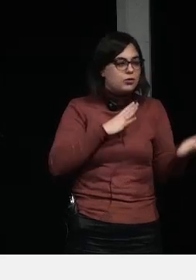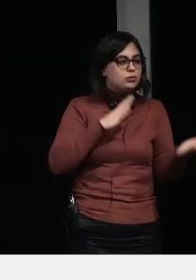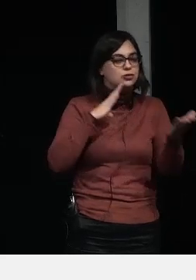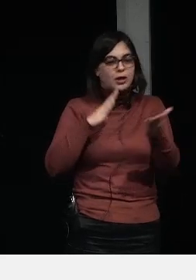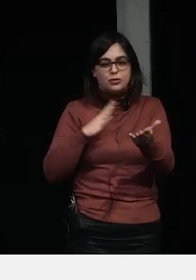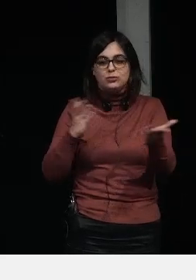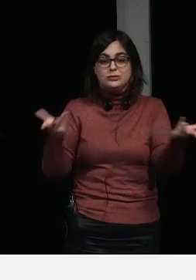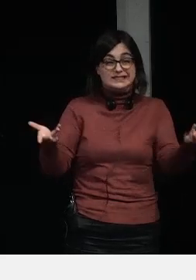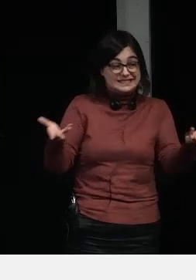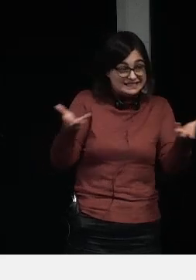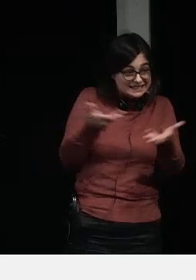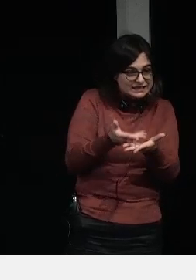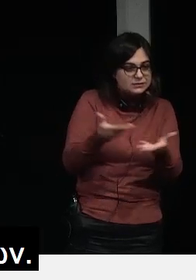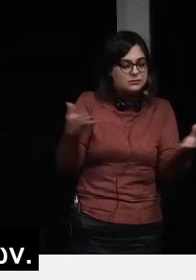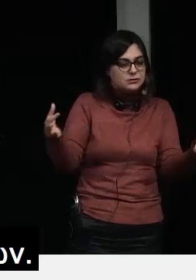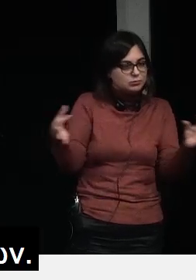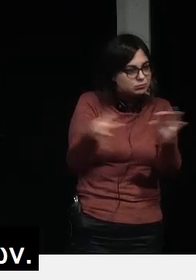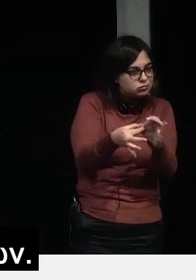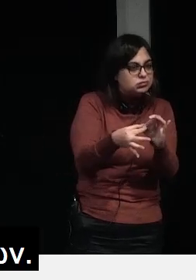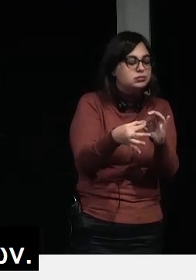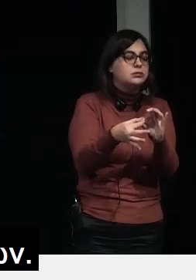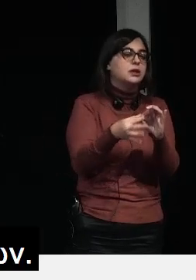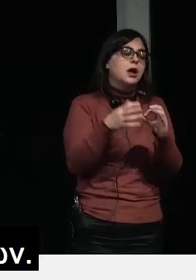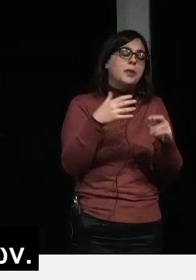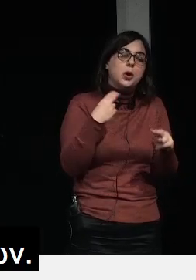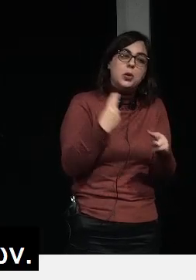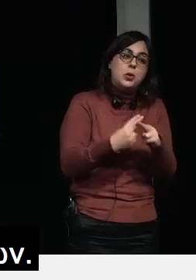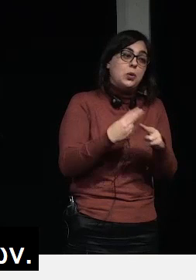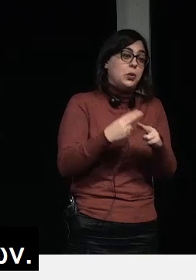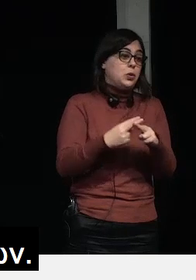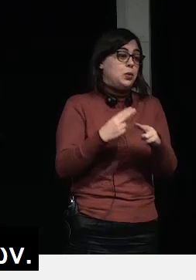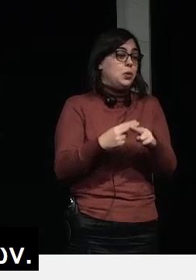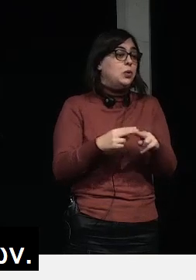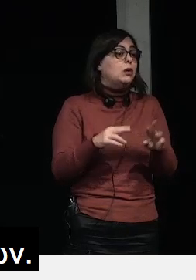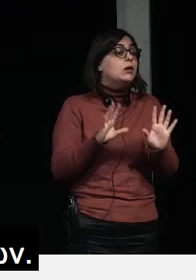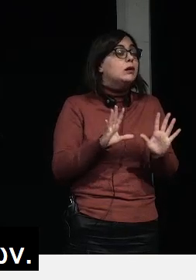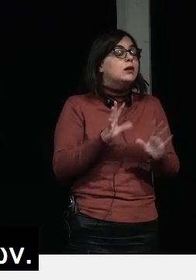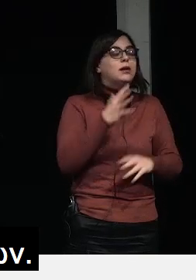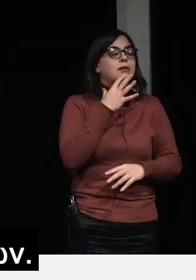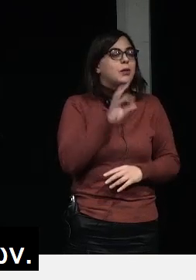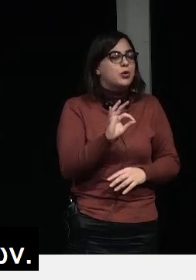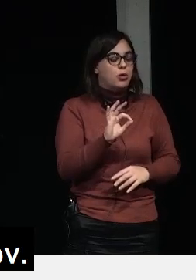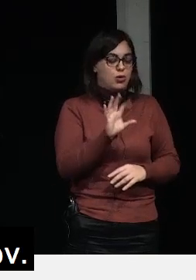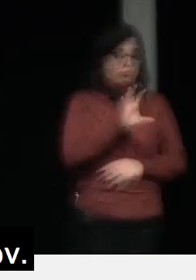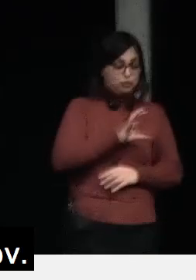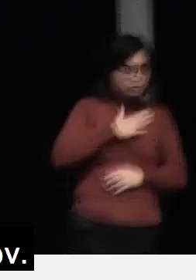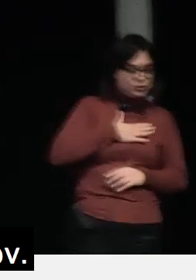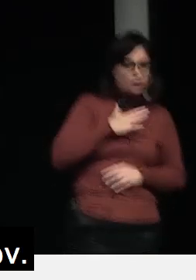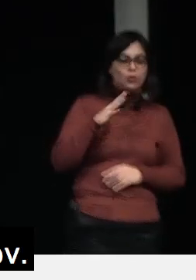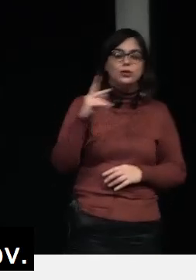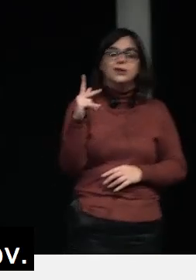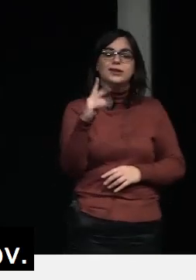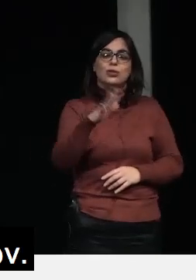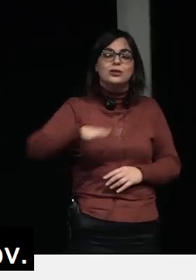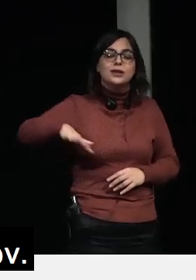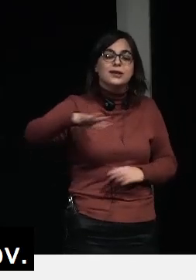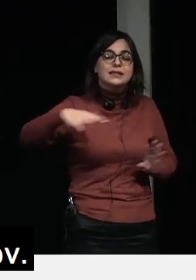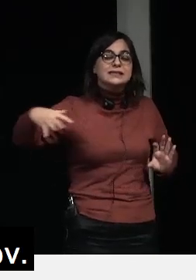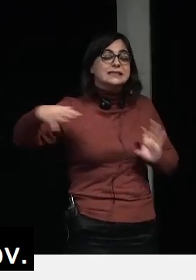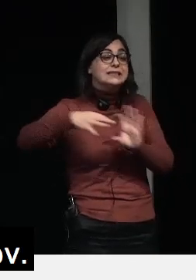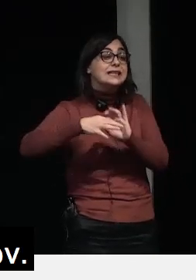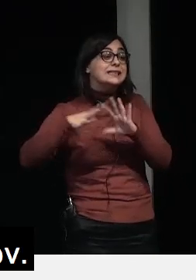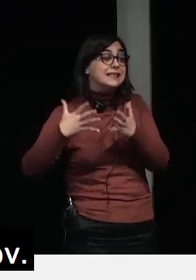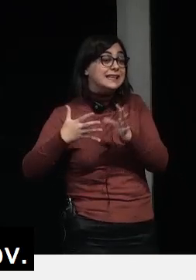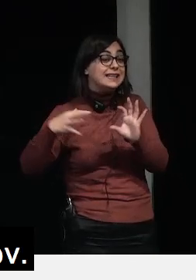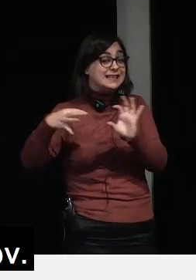not important in themselves, but they're important in the relationship they foster between people. This is what makes